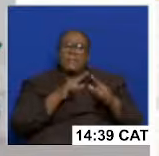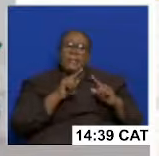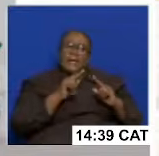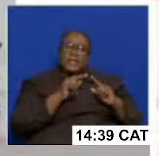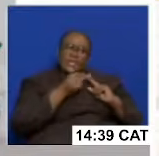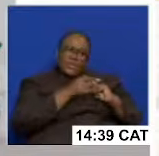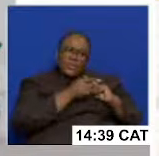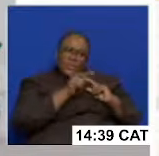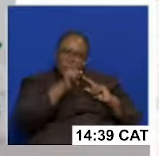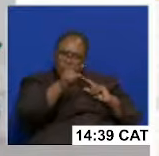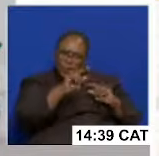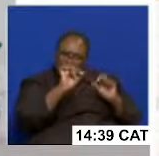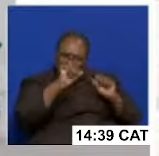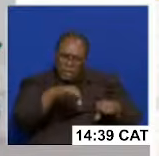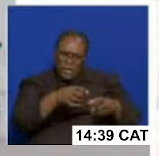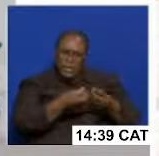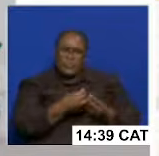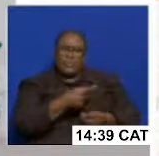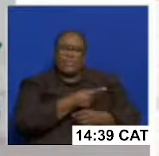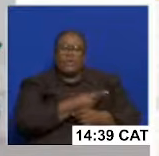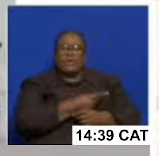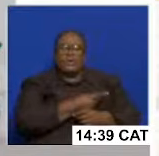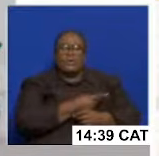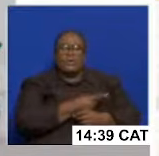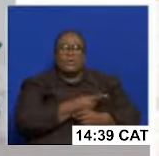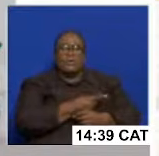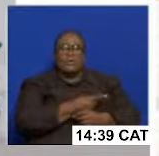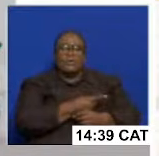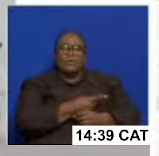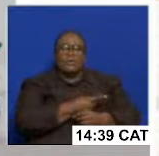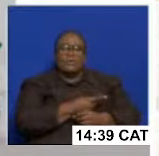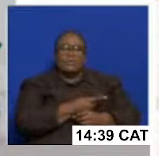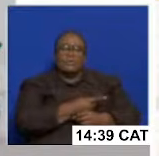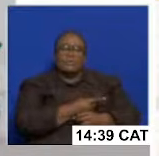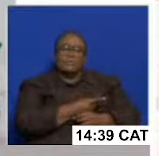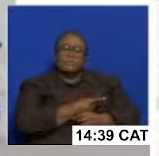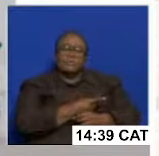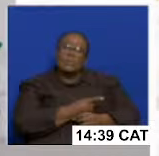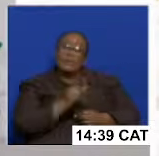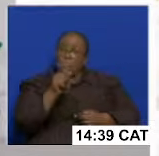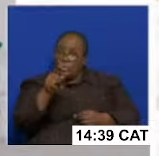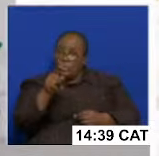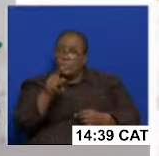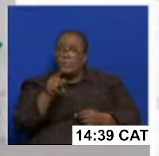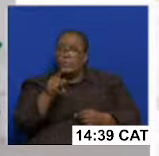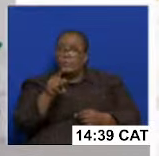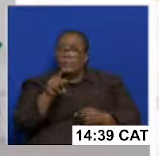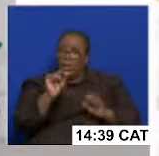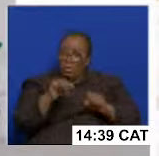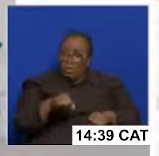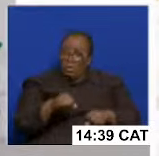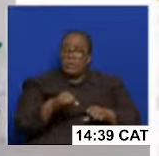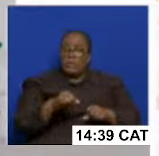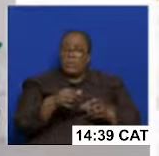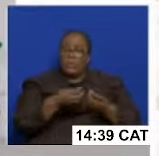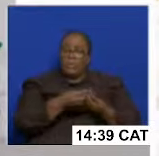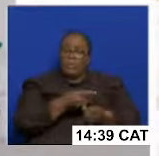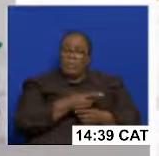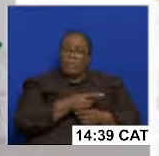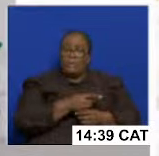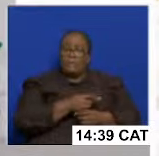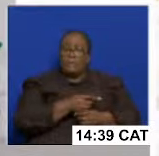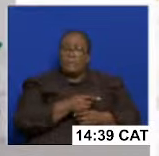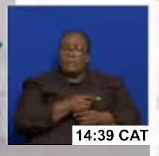who opened the case isn't clean either. Is that a fair reading of that message, that you agreed with her? Yes, I did agree.